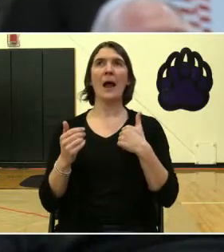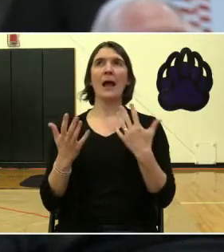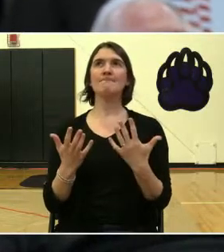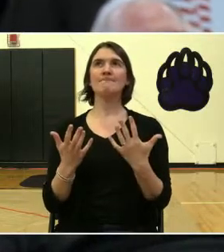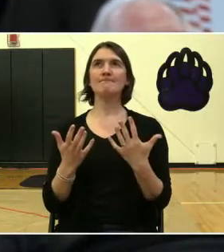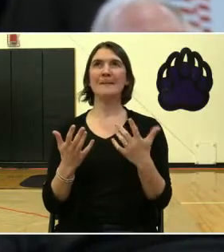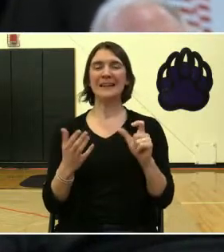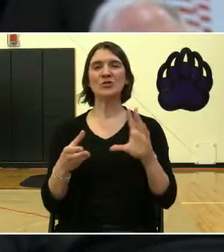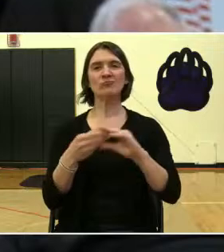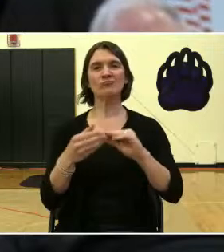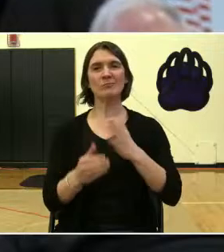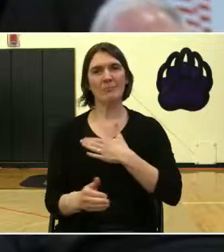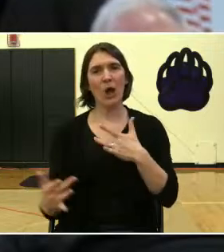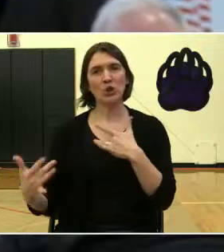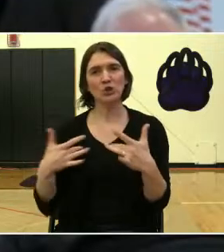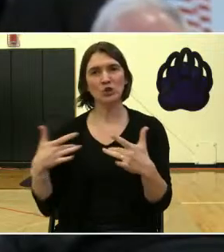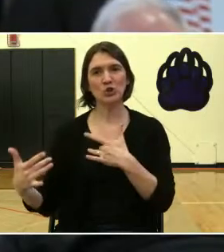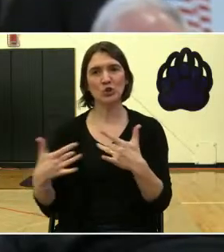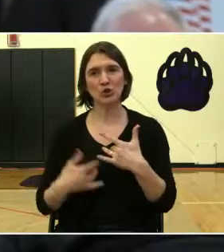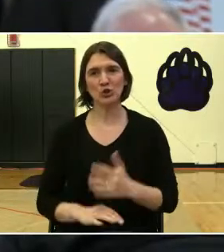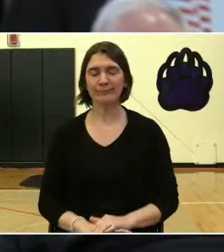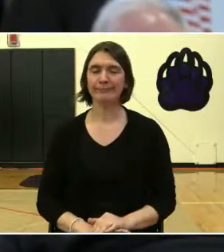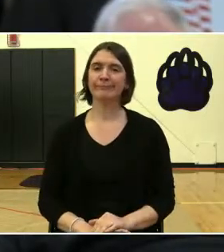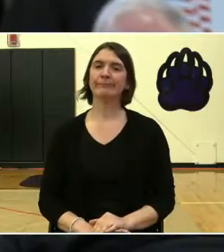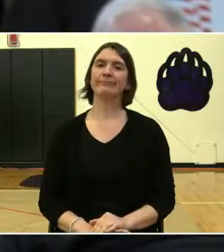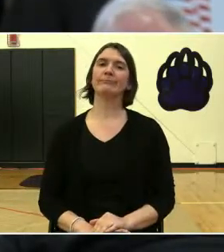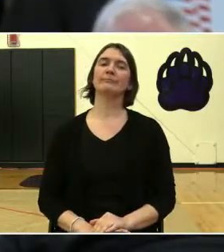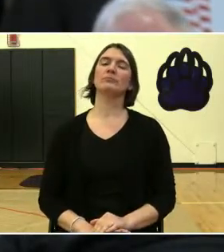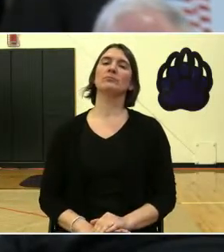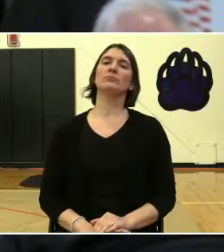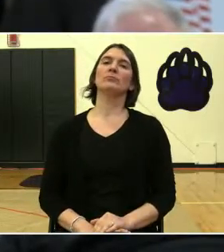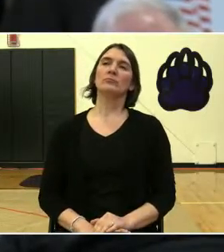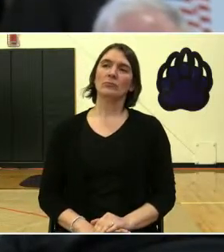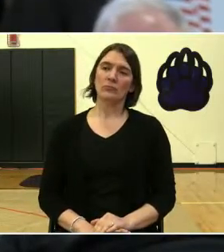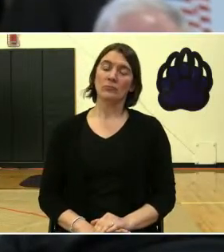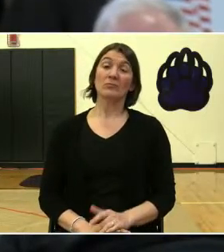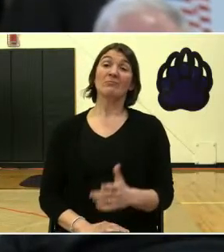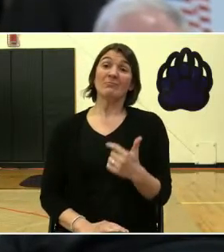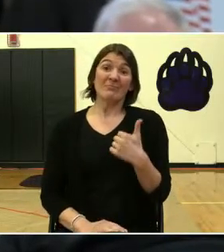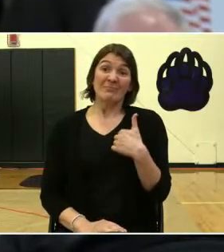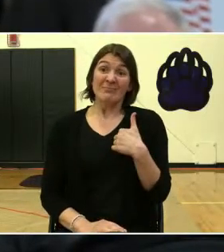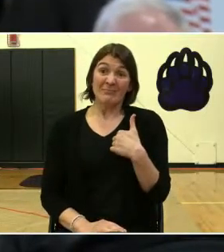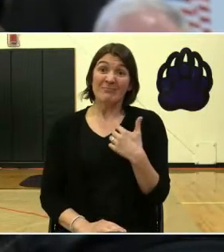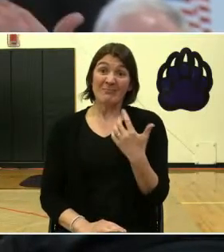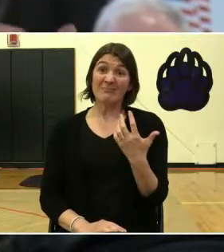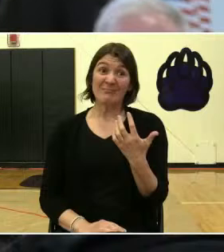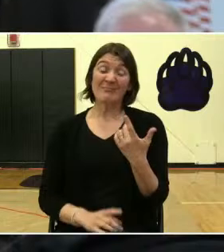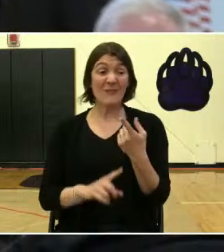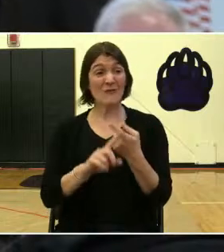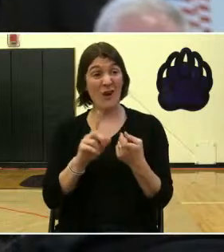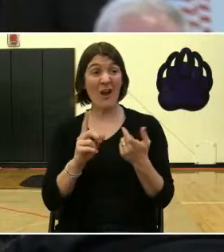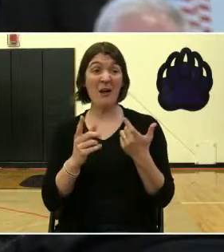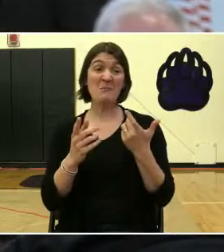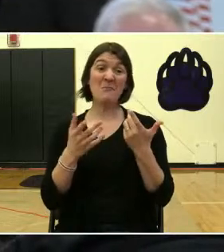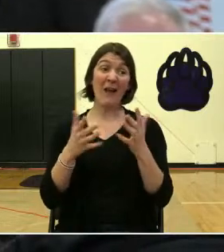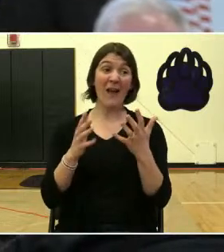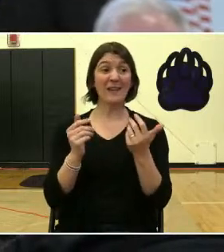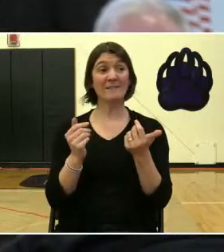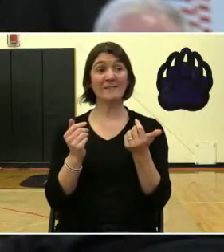voice my concern um I come from like a